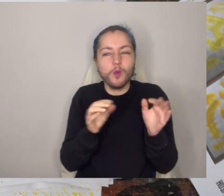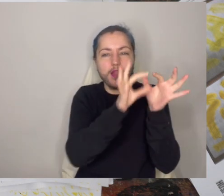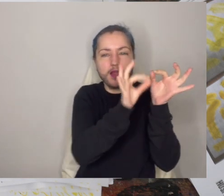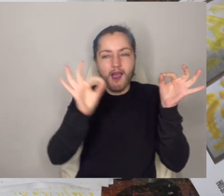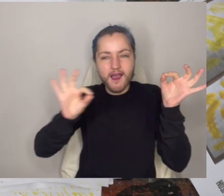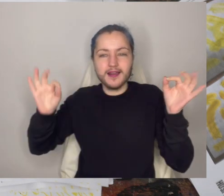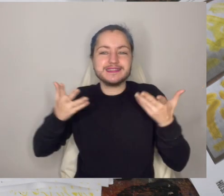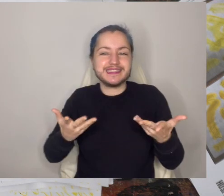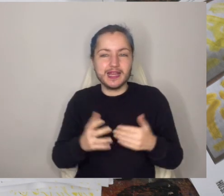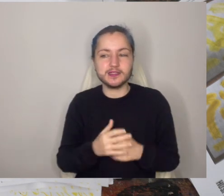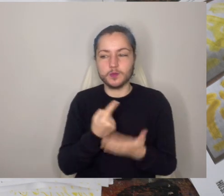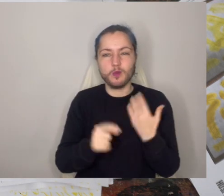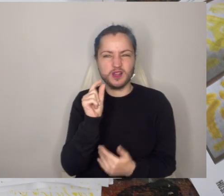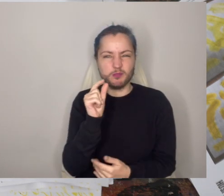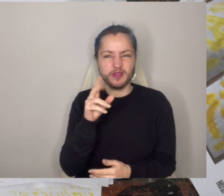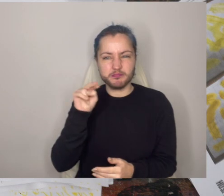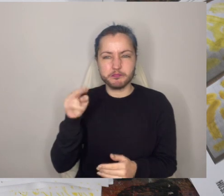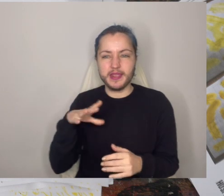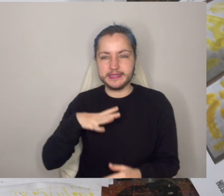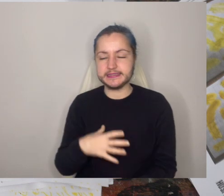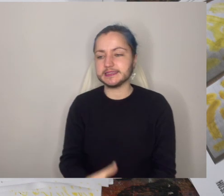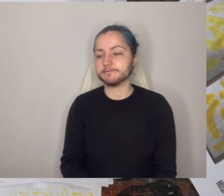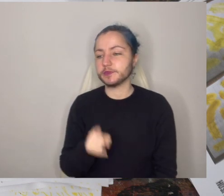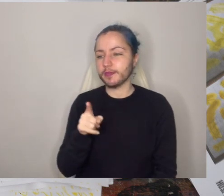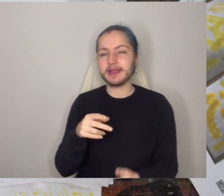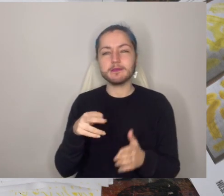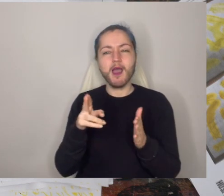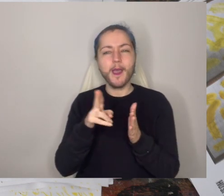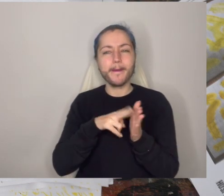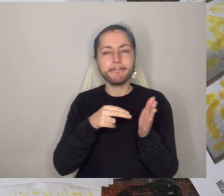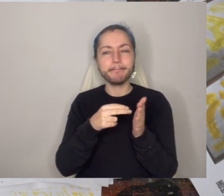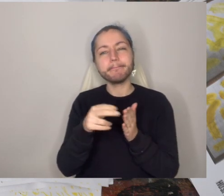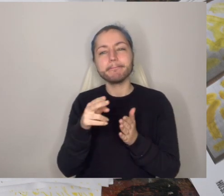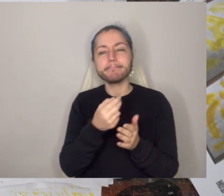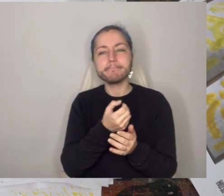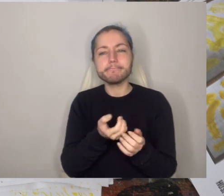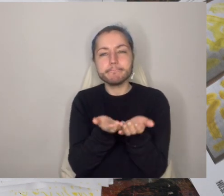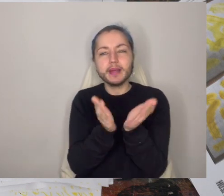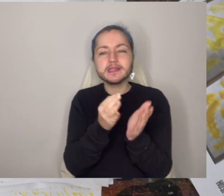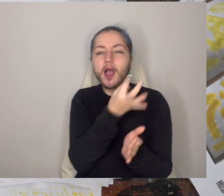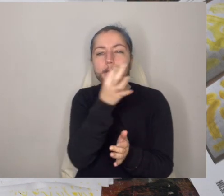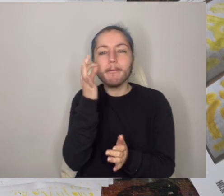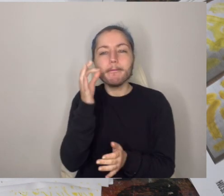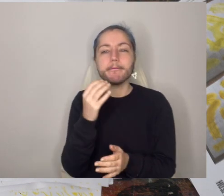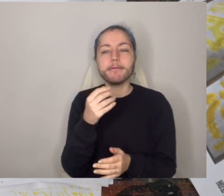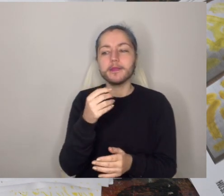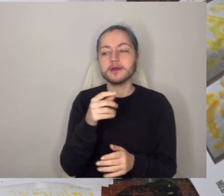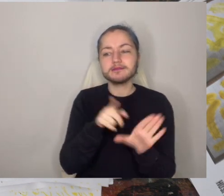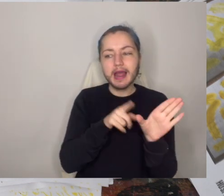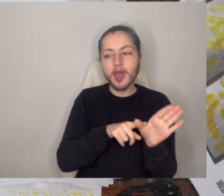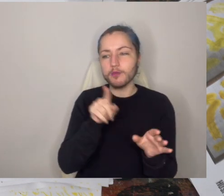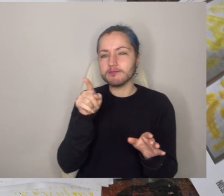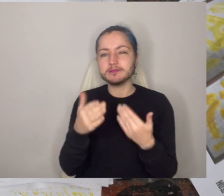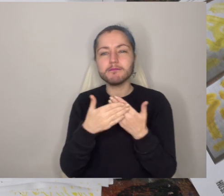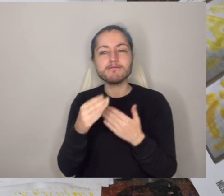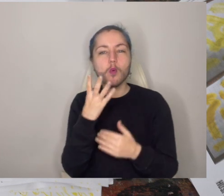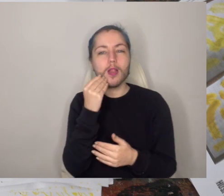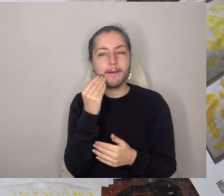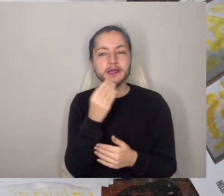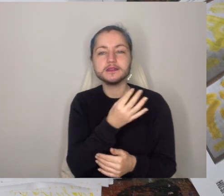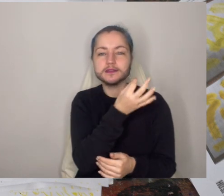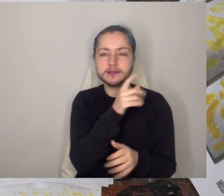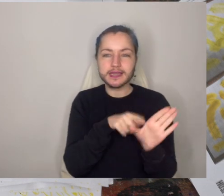just wanted to choose something that was bright and reminded me of the summer sunlight, which we're now losing as